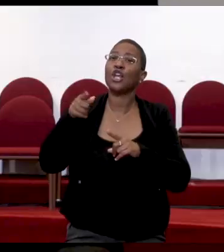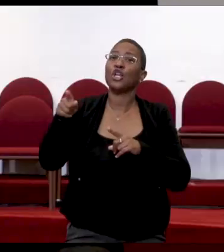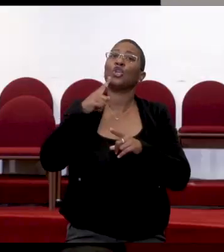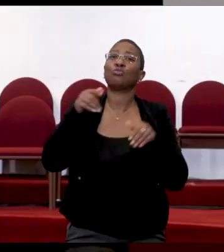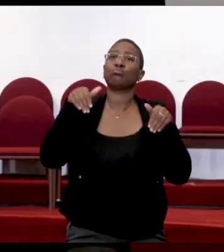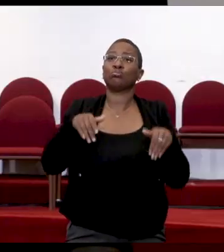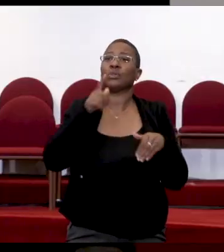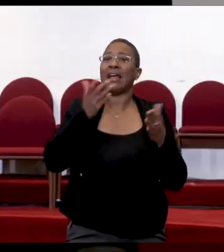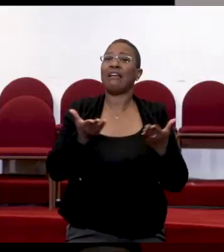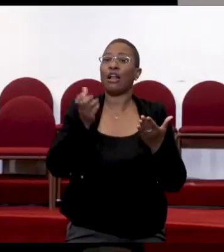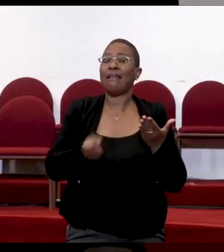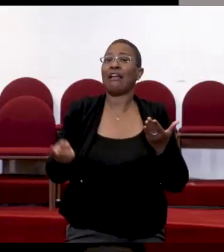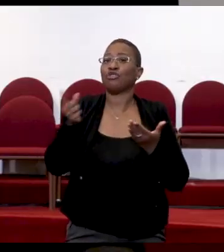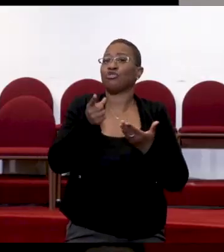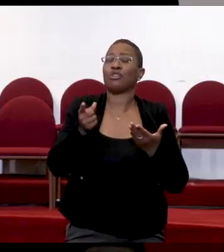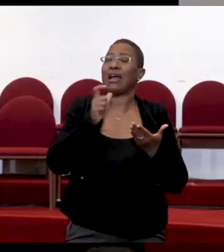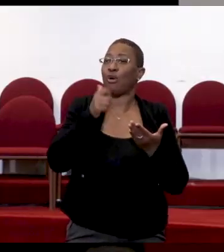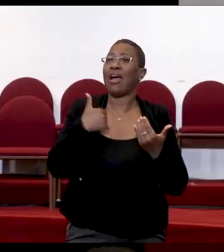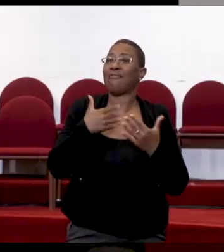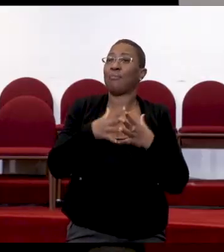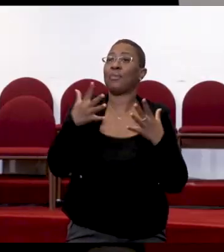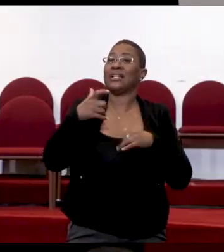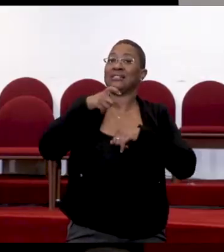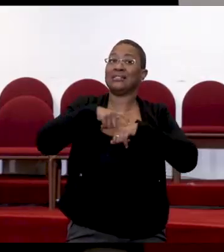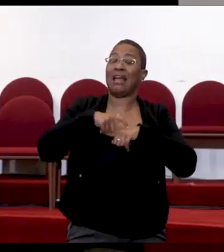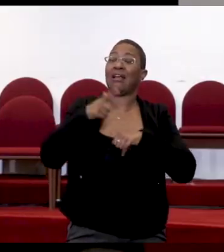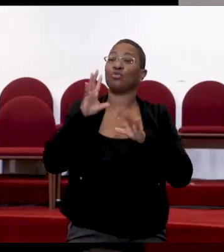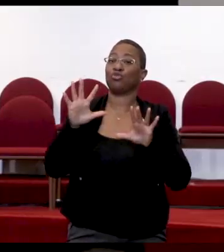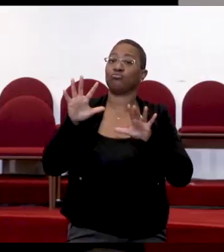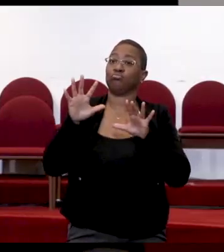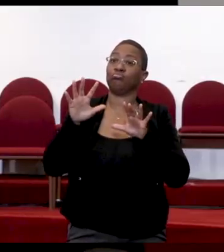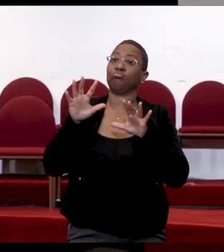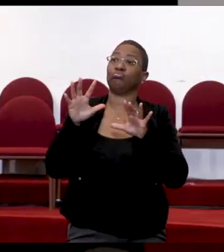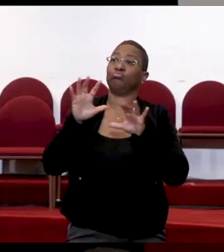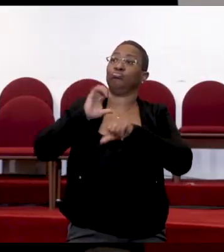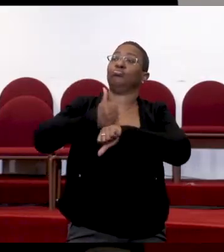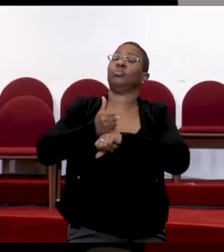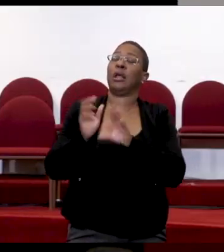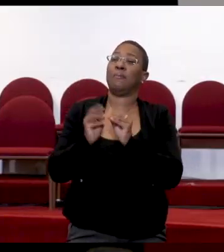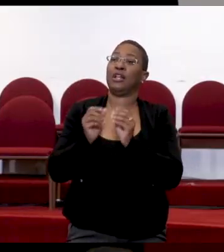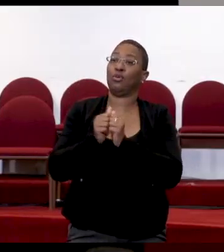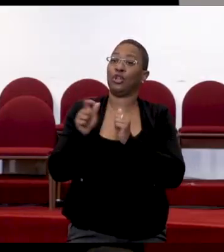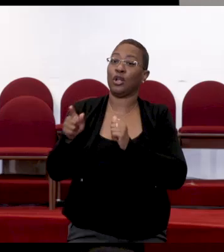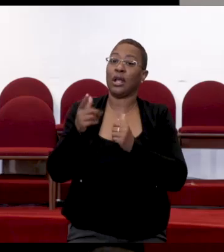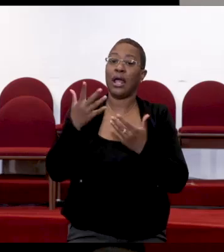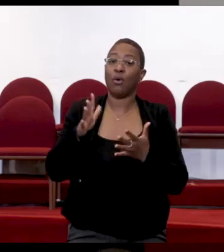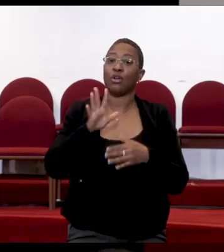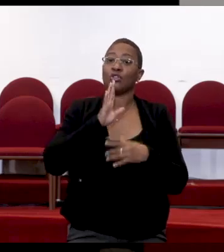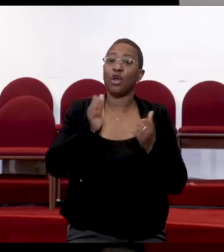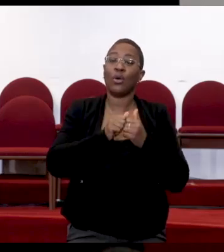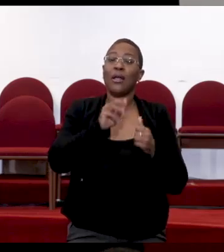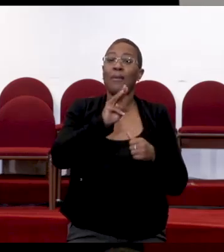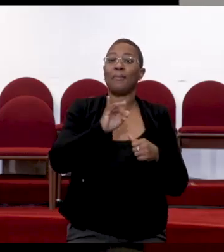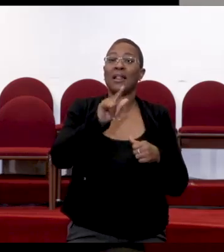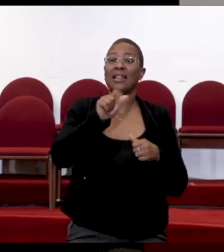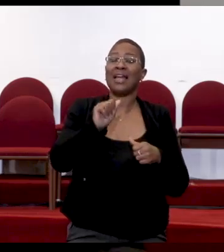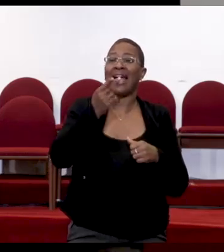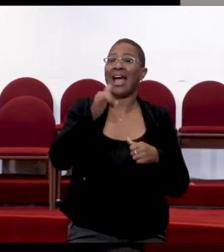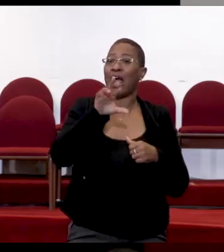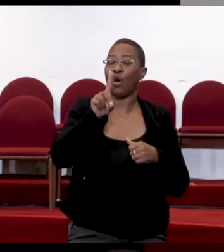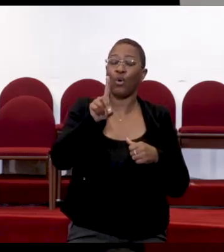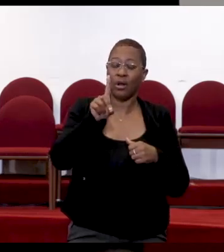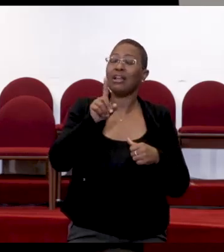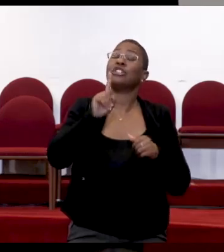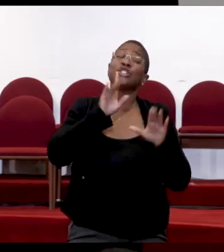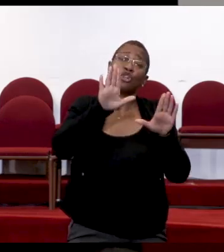be here next year, so I don't have much time to get this meeting with you so we can talk to you. I would not like to talk to Malia Howard. No offense, I love Malia Howard. She does a great job